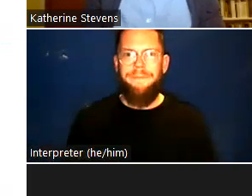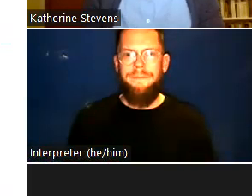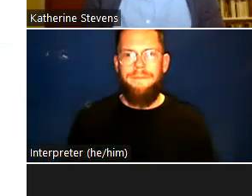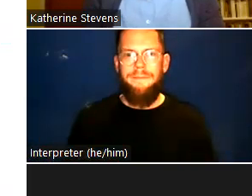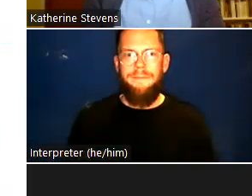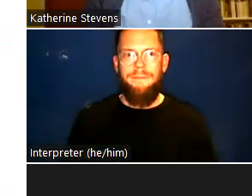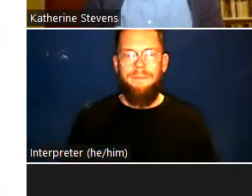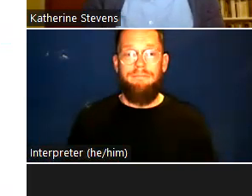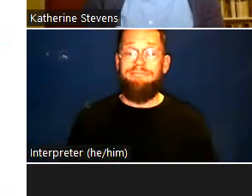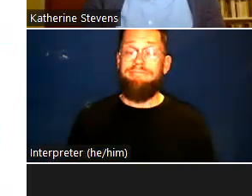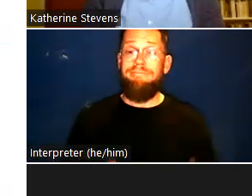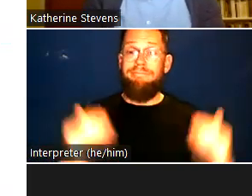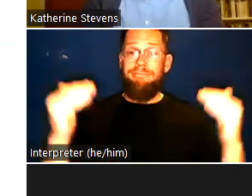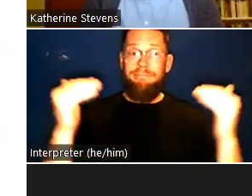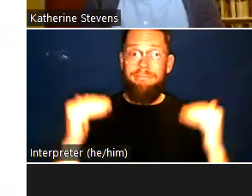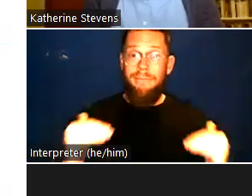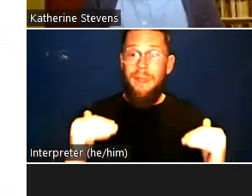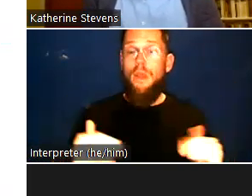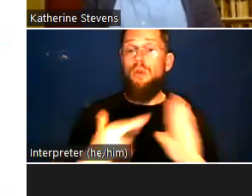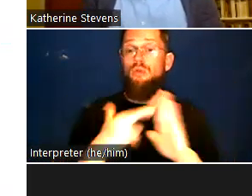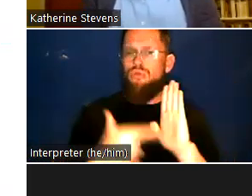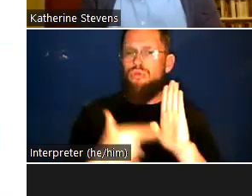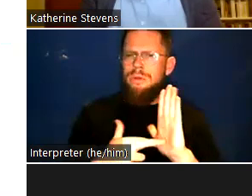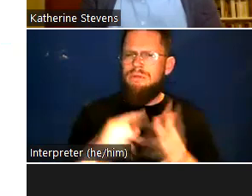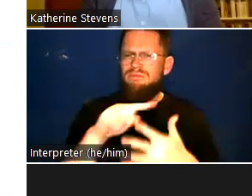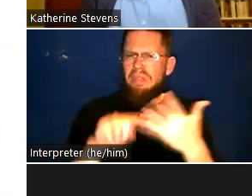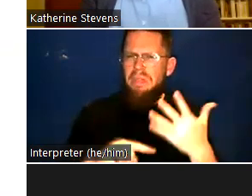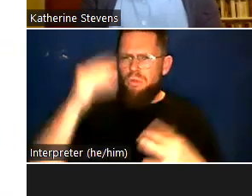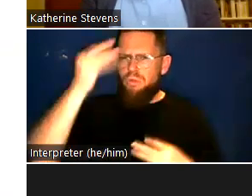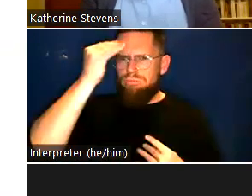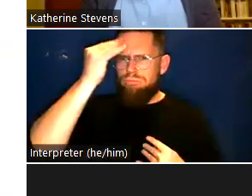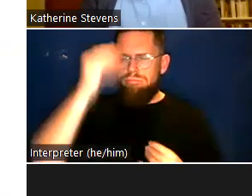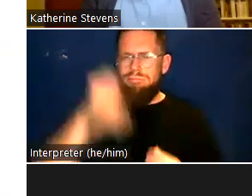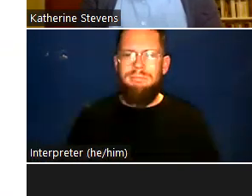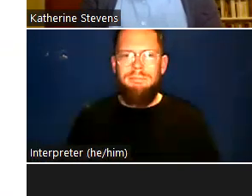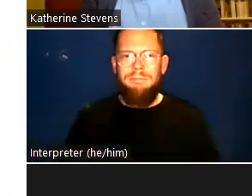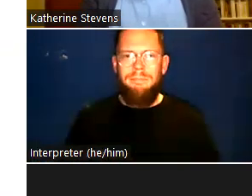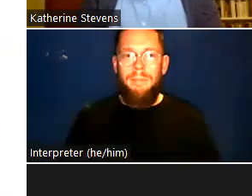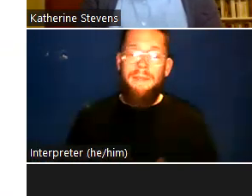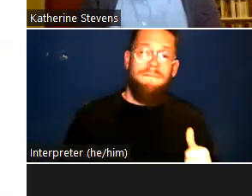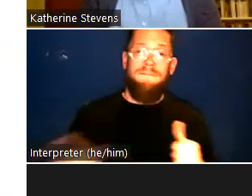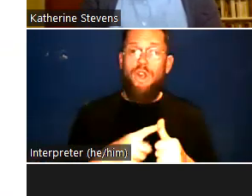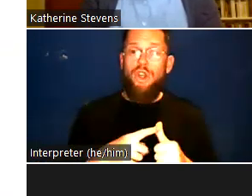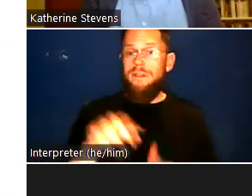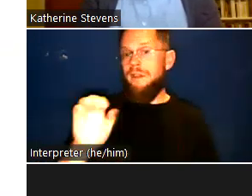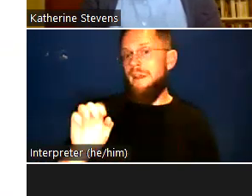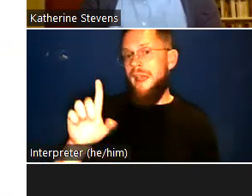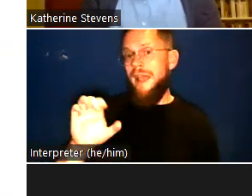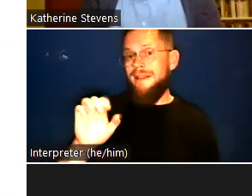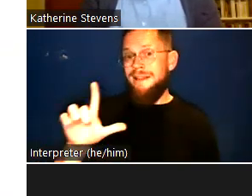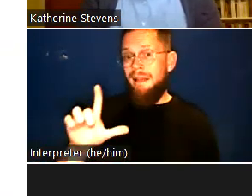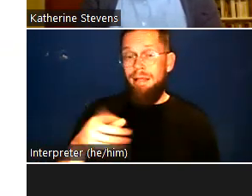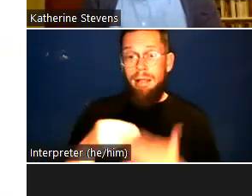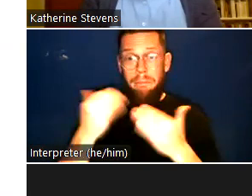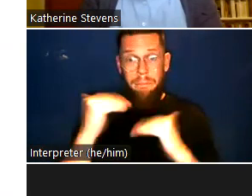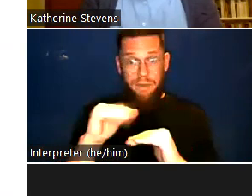I'm going to move on to key rules and considerations. The first is that the Excel budget you submit, so that